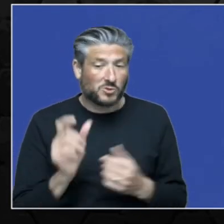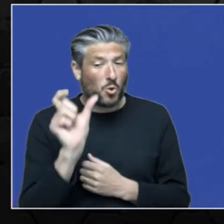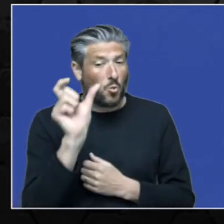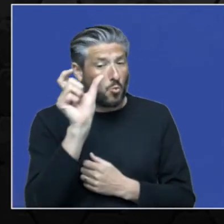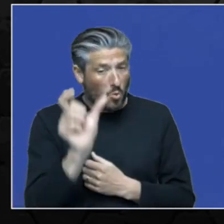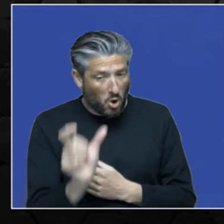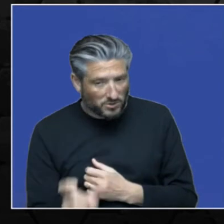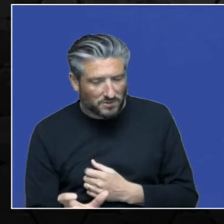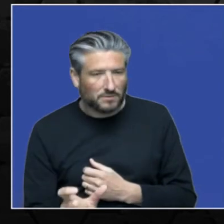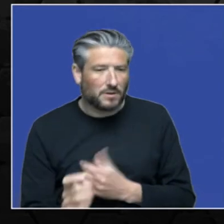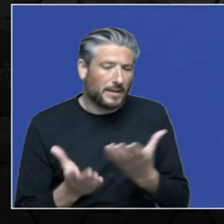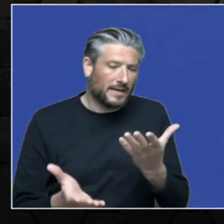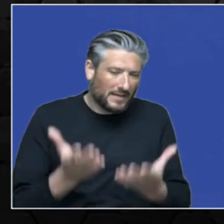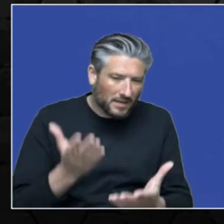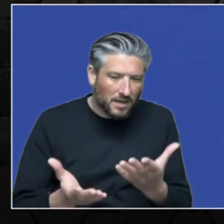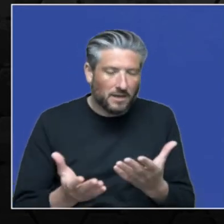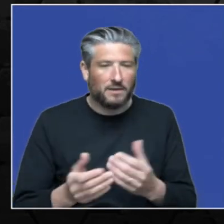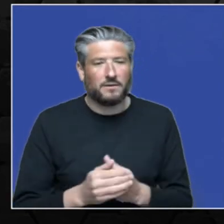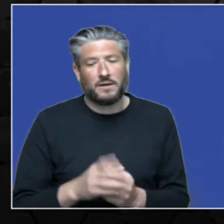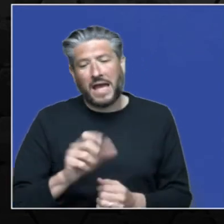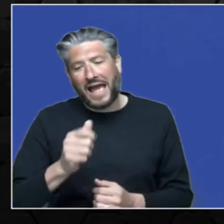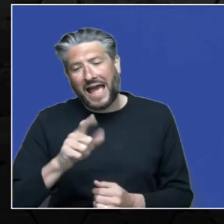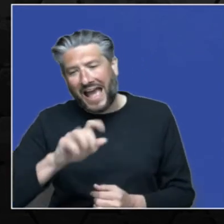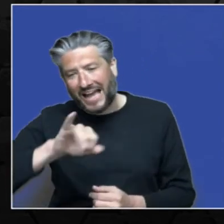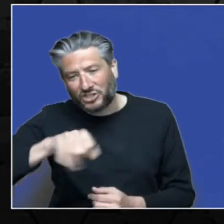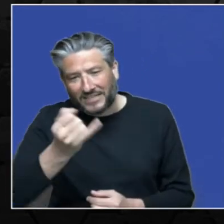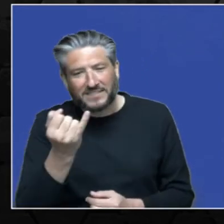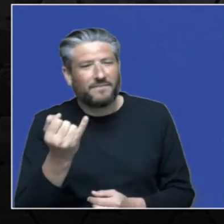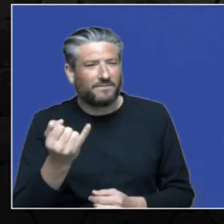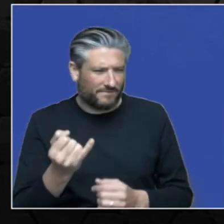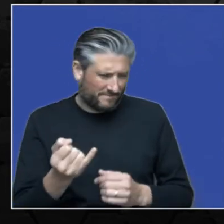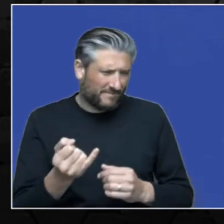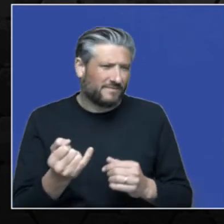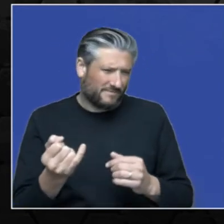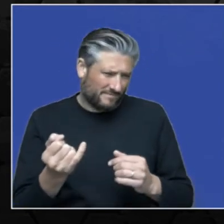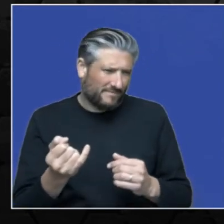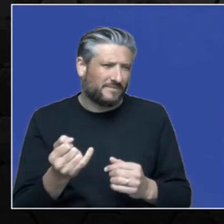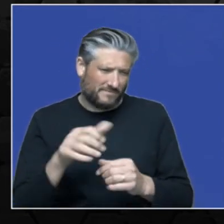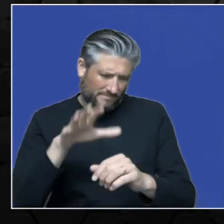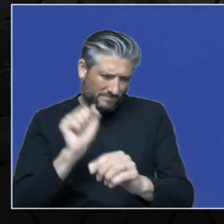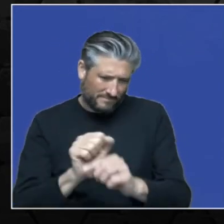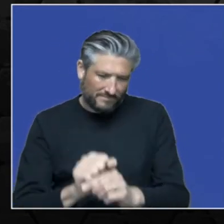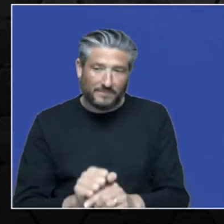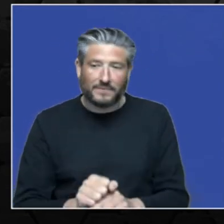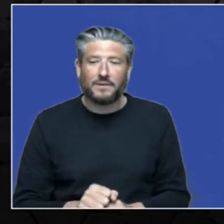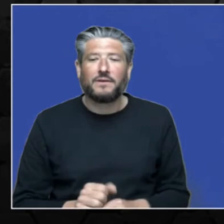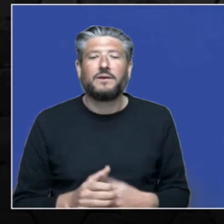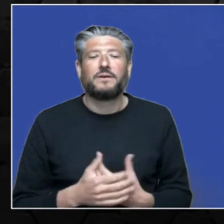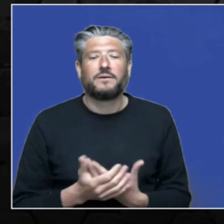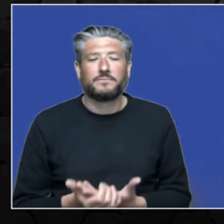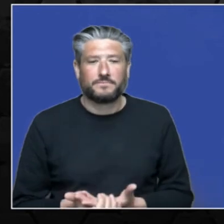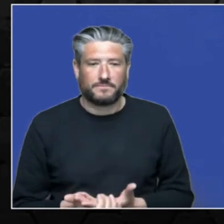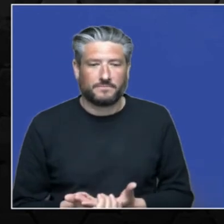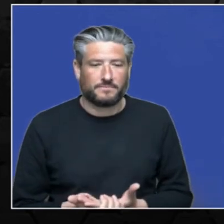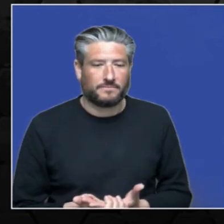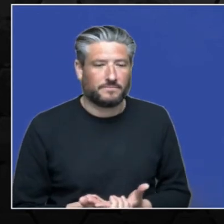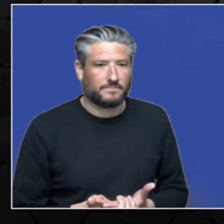So lexicon in a lexicon based classification technique, we take the language. So the language would have some kind